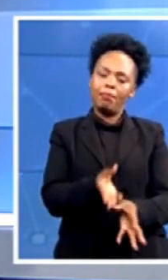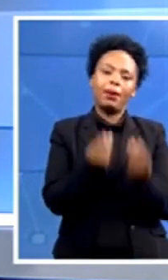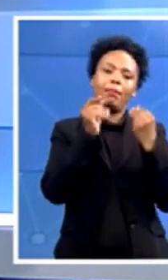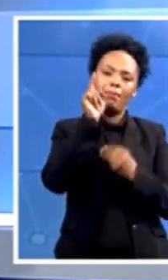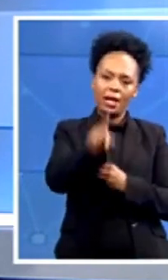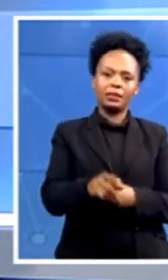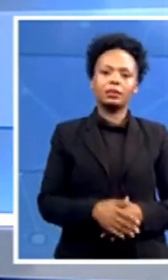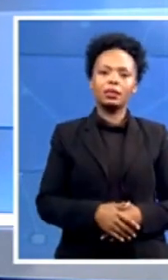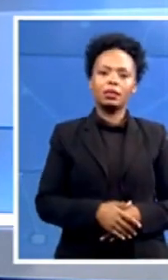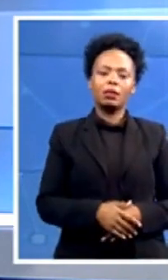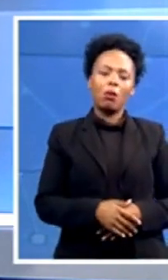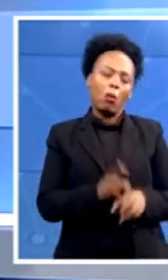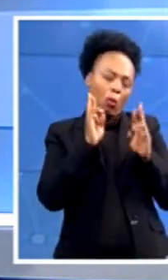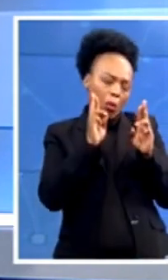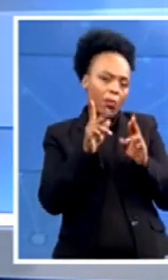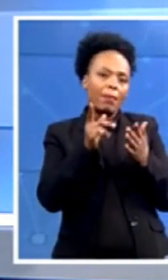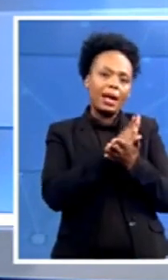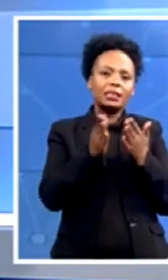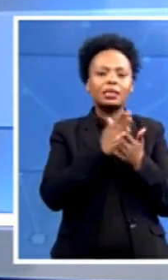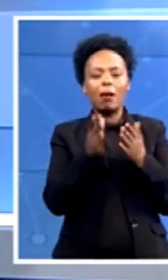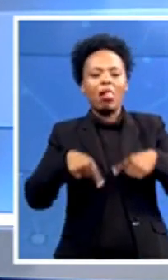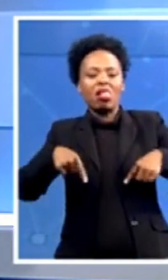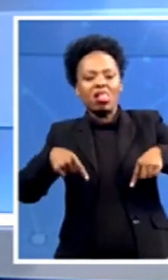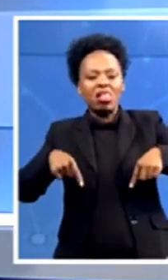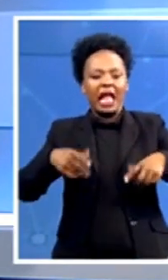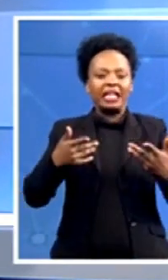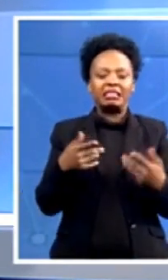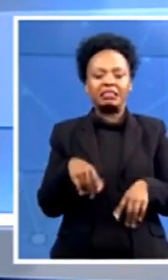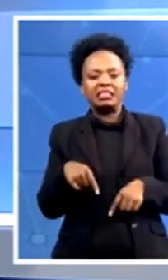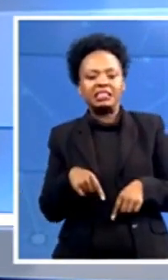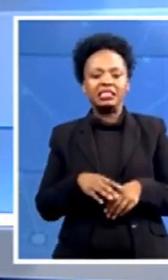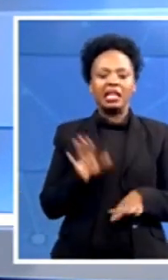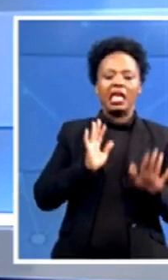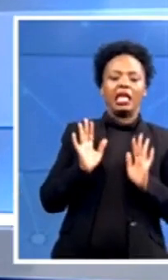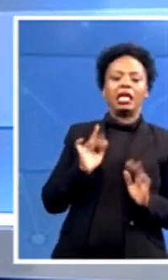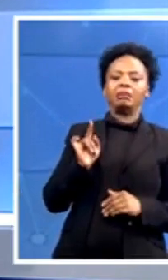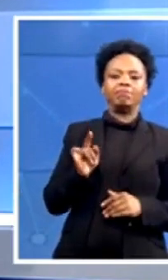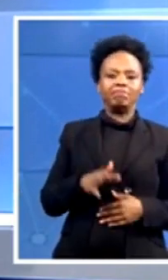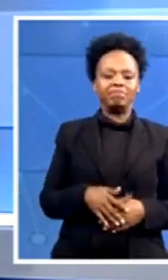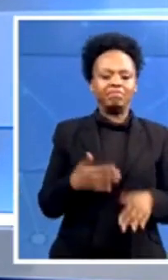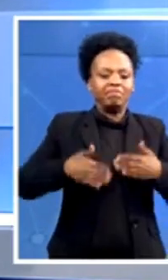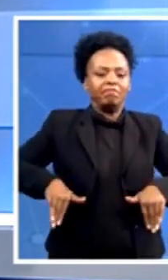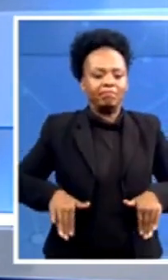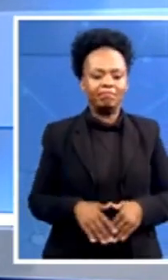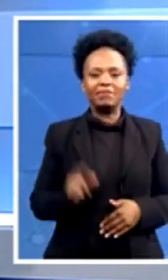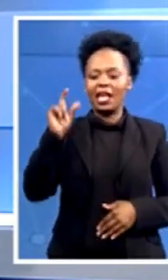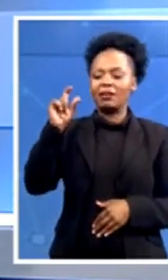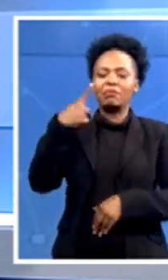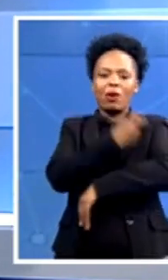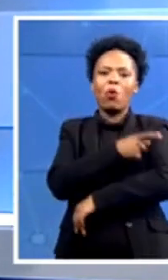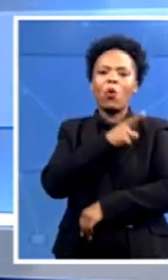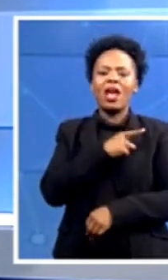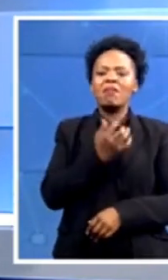the vaccines. Look, scientists are talking about more and more about the vaccines, boosters, etc. You know, the United